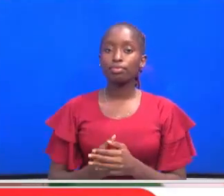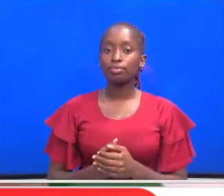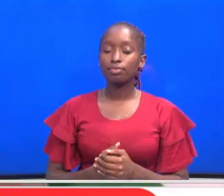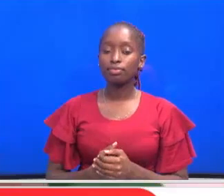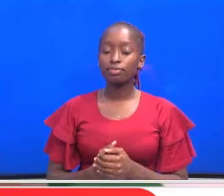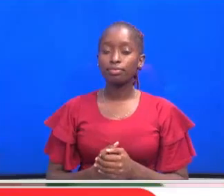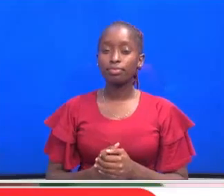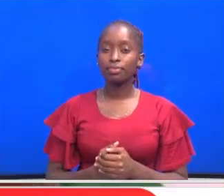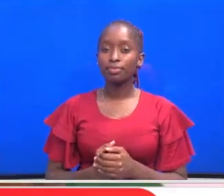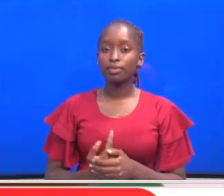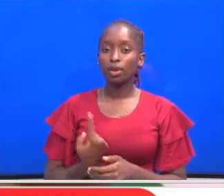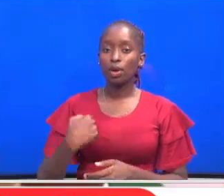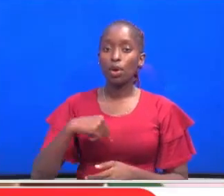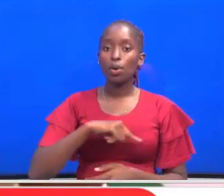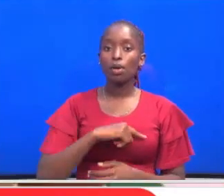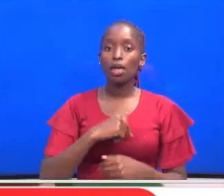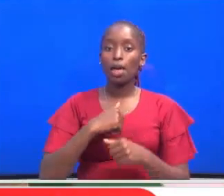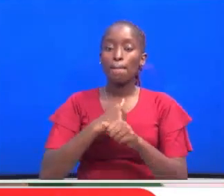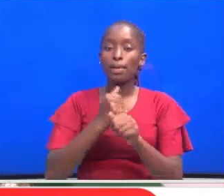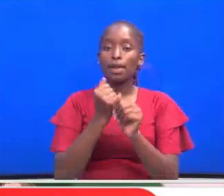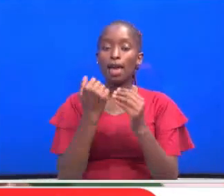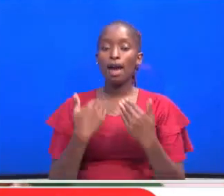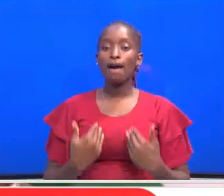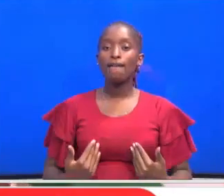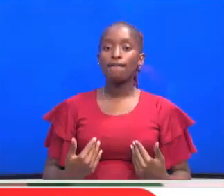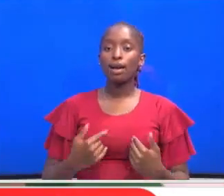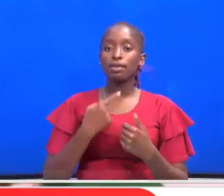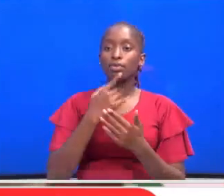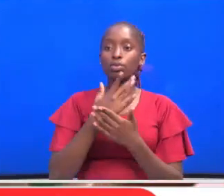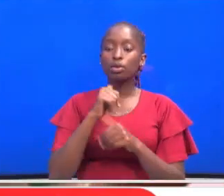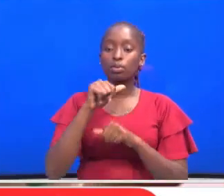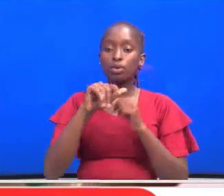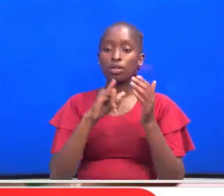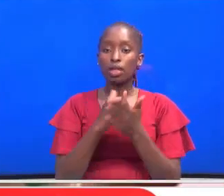We made a counterclaim just to make sure that